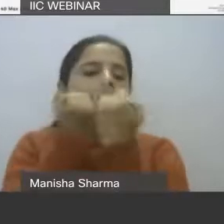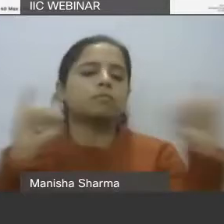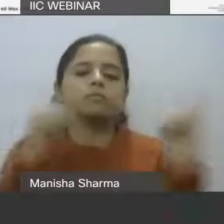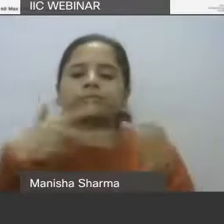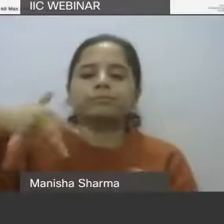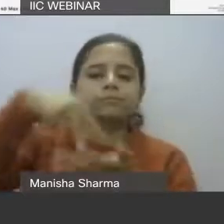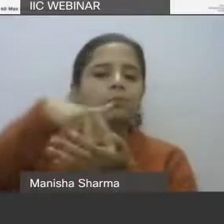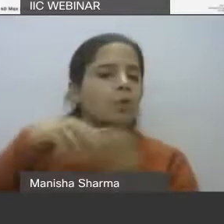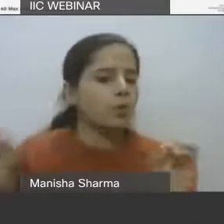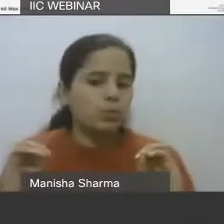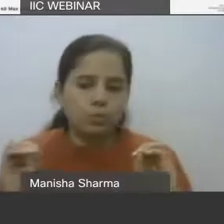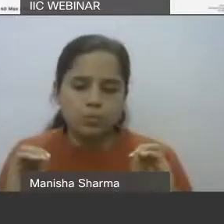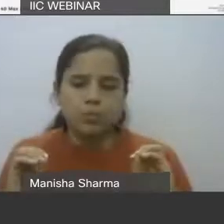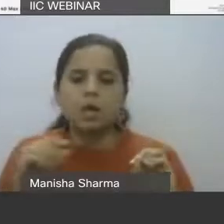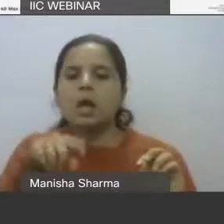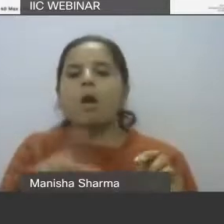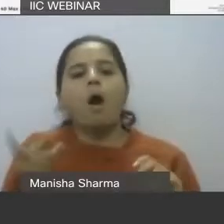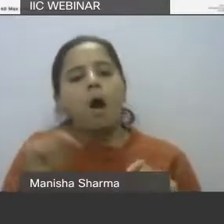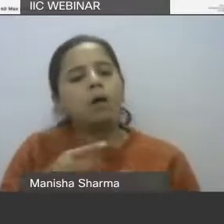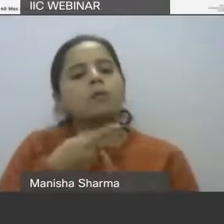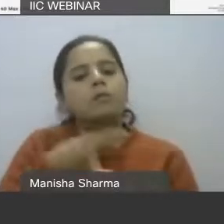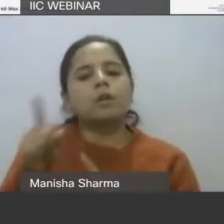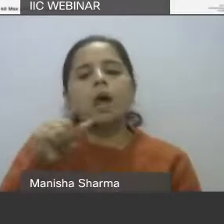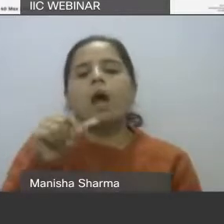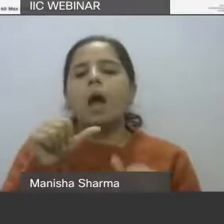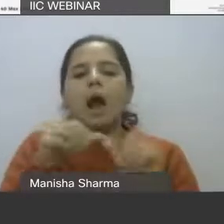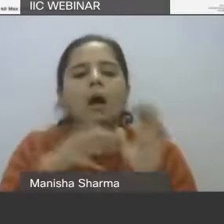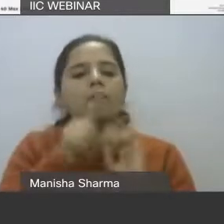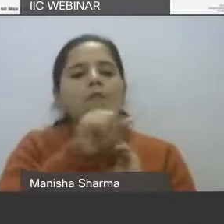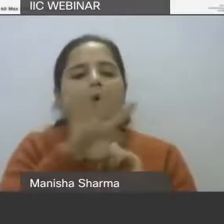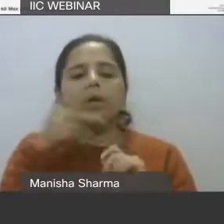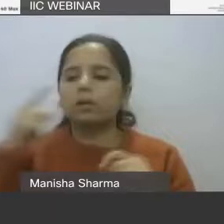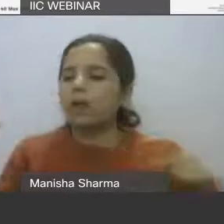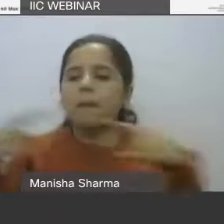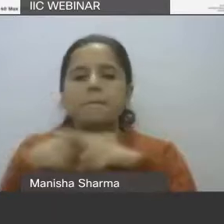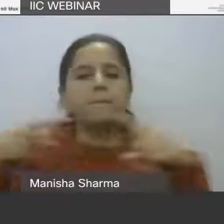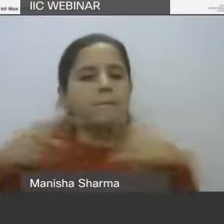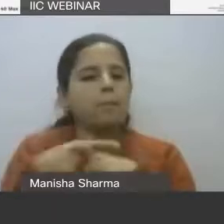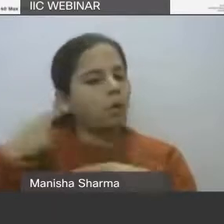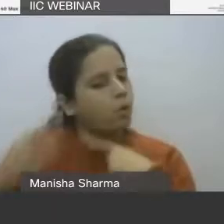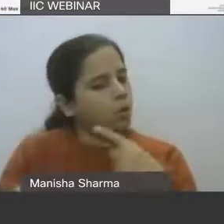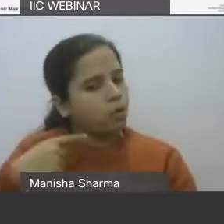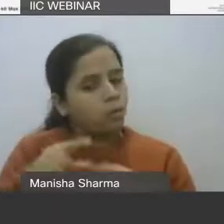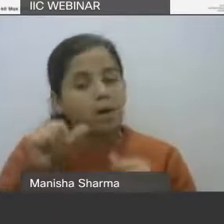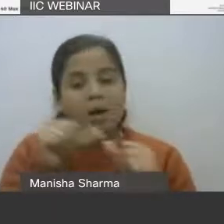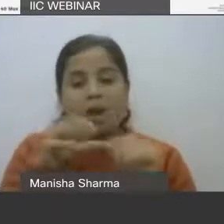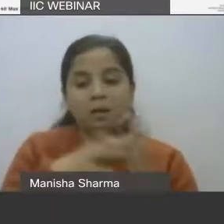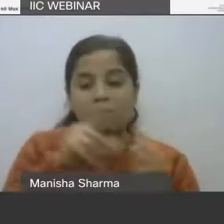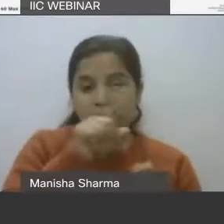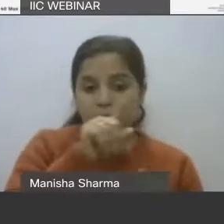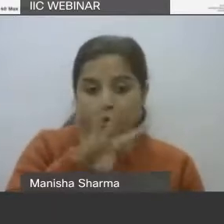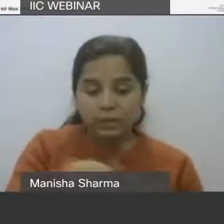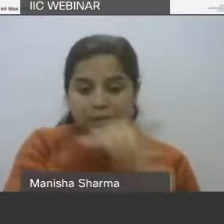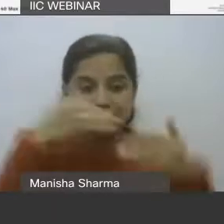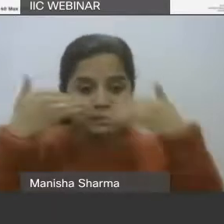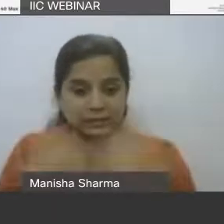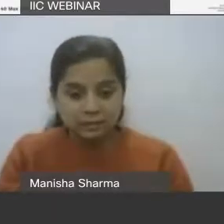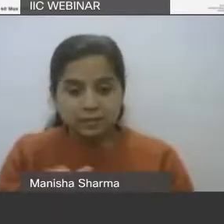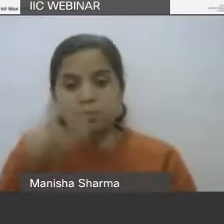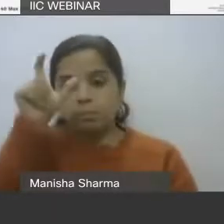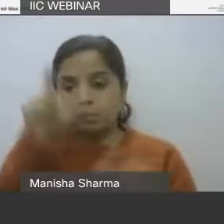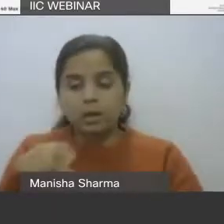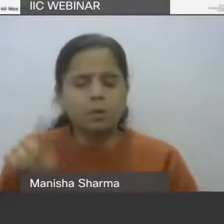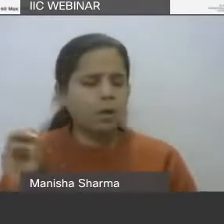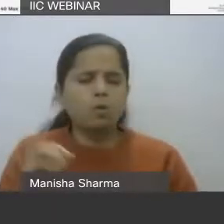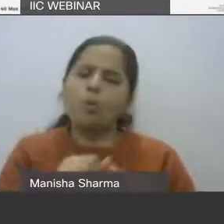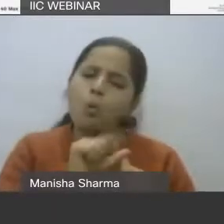of its own. It always goes together with Article 14. And Article 14 is, of course, not limited to citizens. It applies to